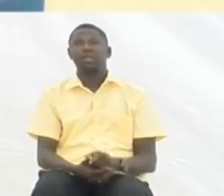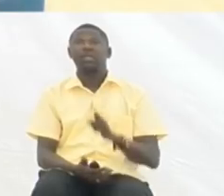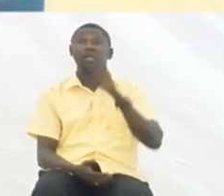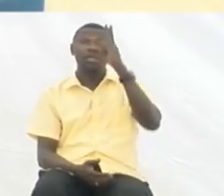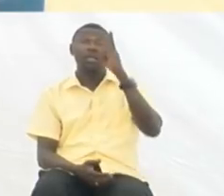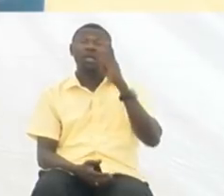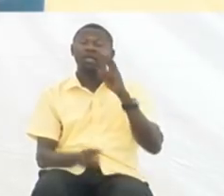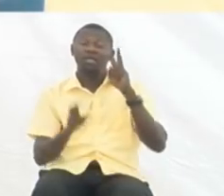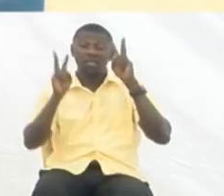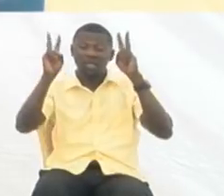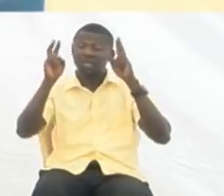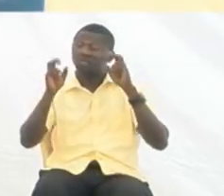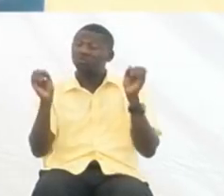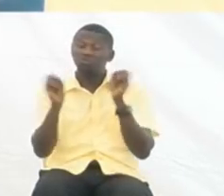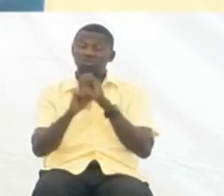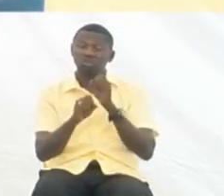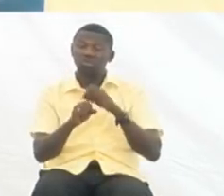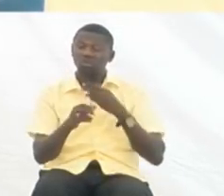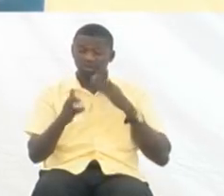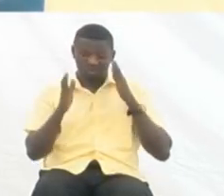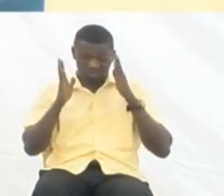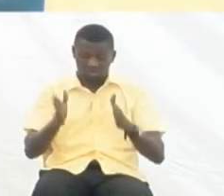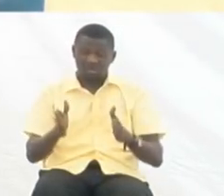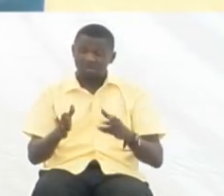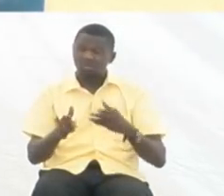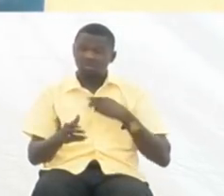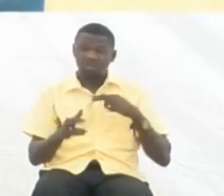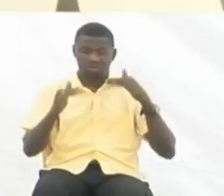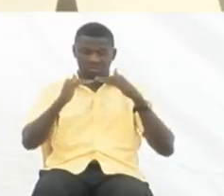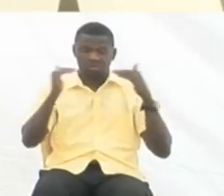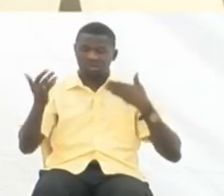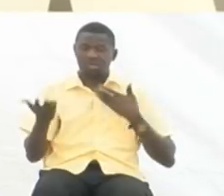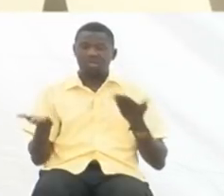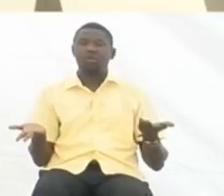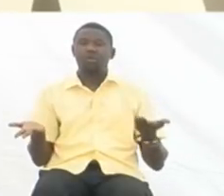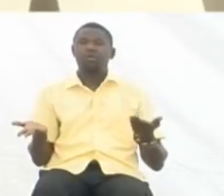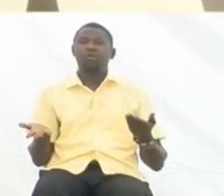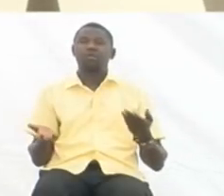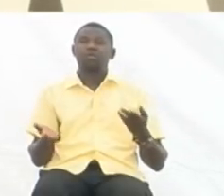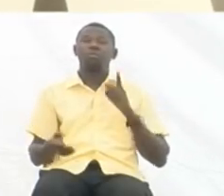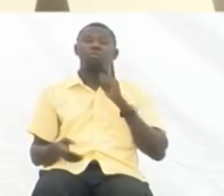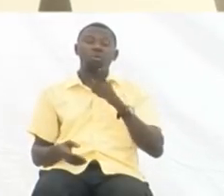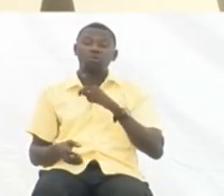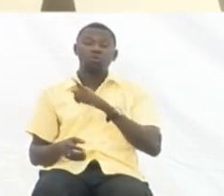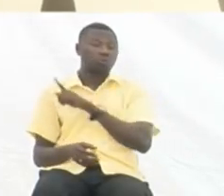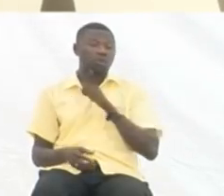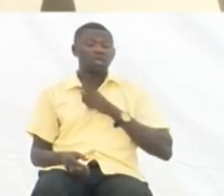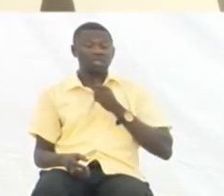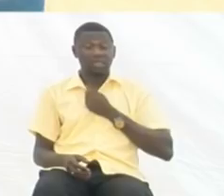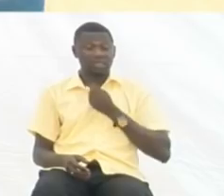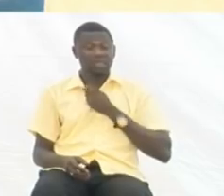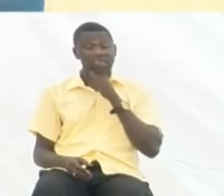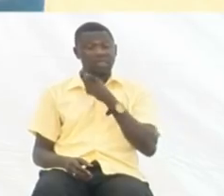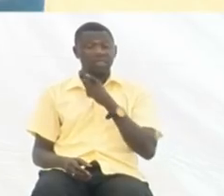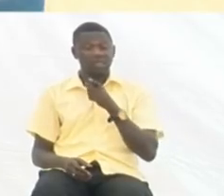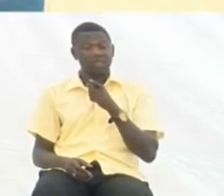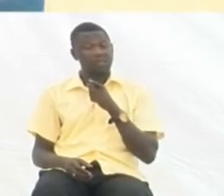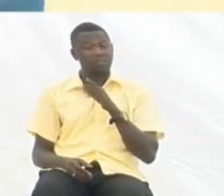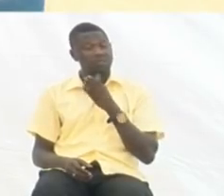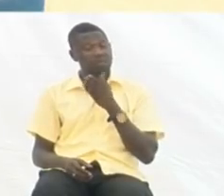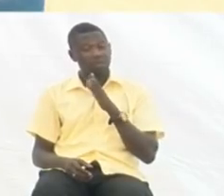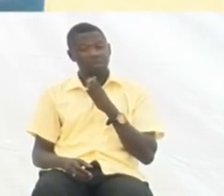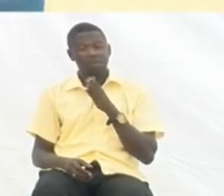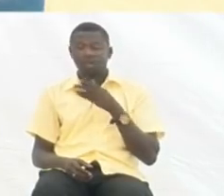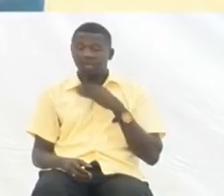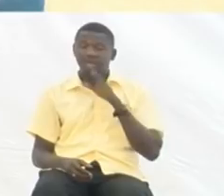Yaya is nothing. He was a human being, just as we are. But we were afraid that